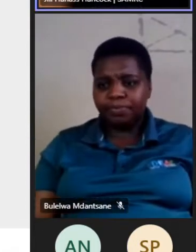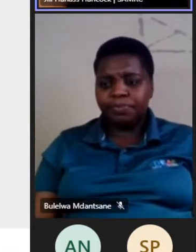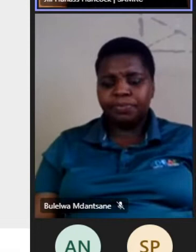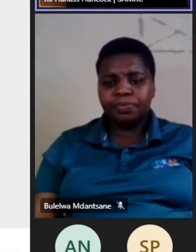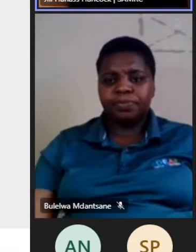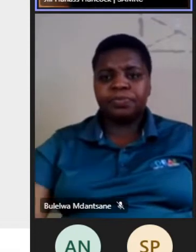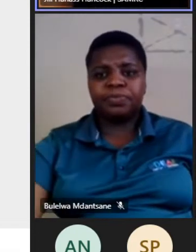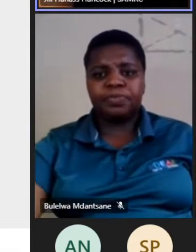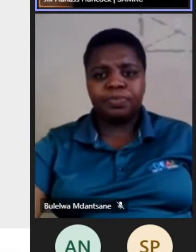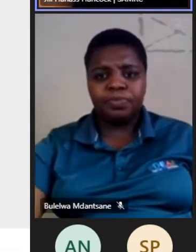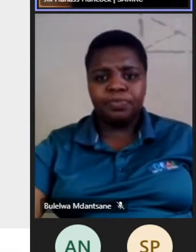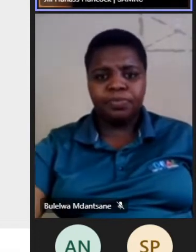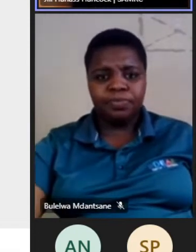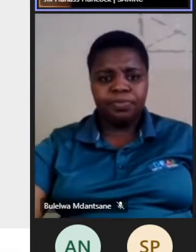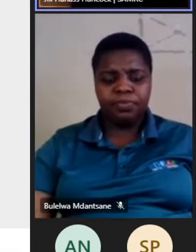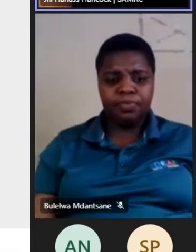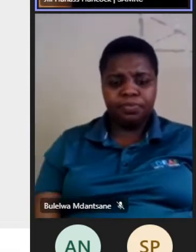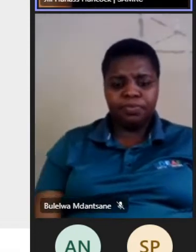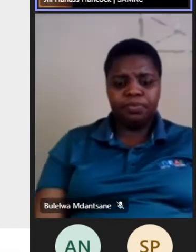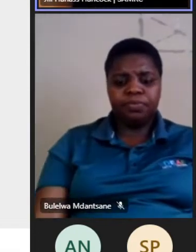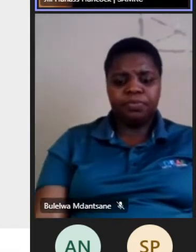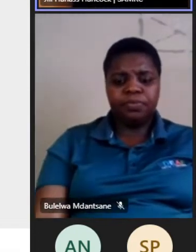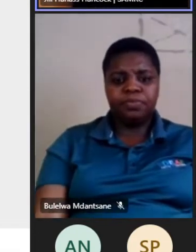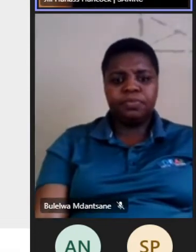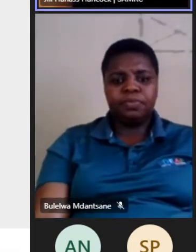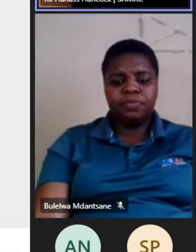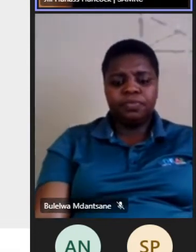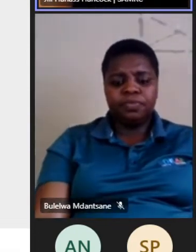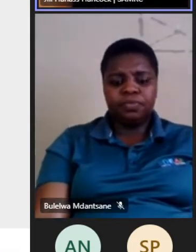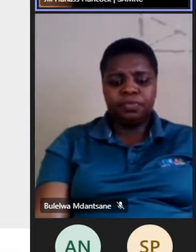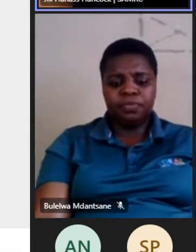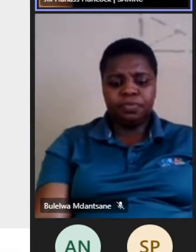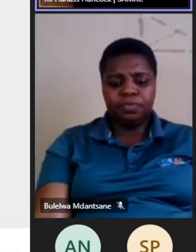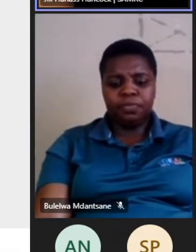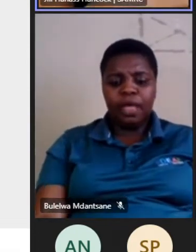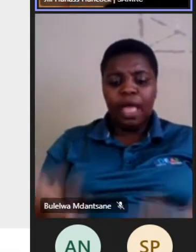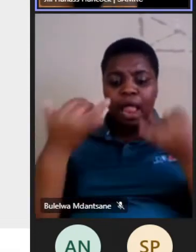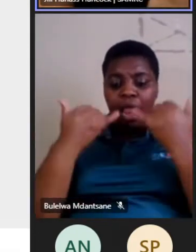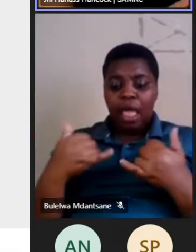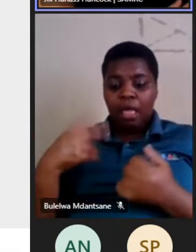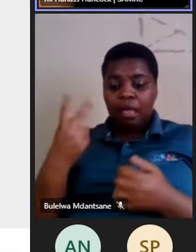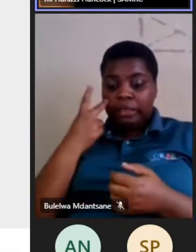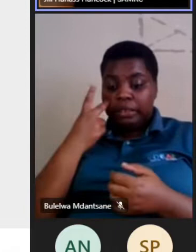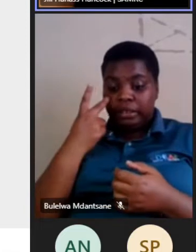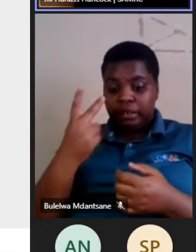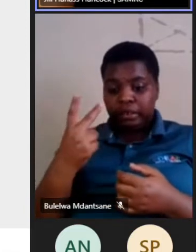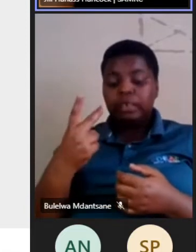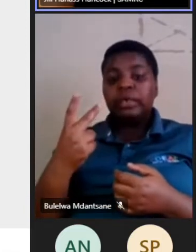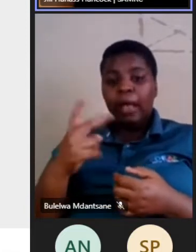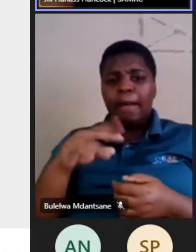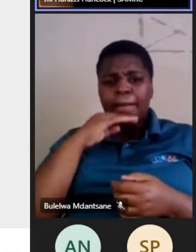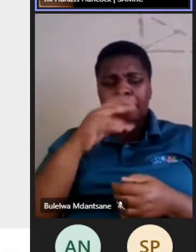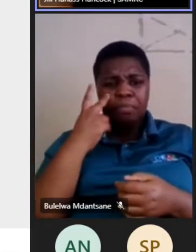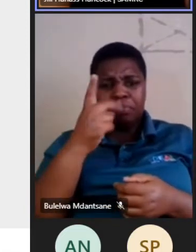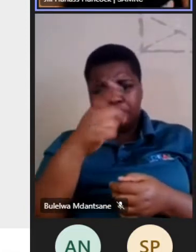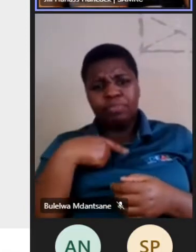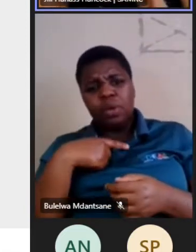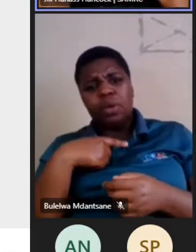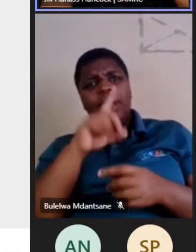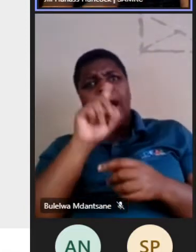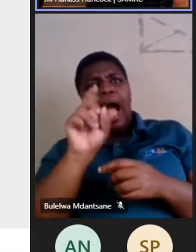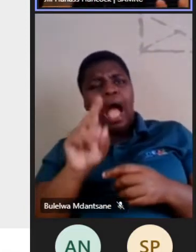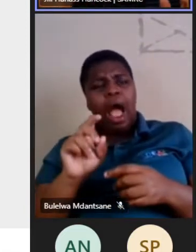Now, when we came to contraceptives, a very, very similar picture emerges. We asked them about all the different potential methods. And